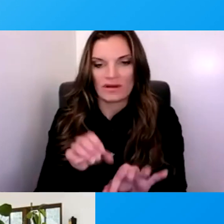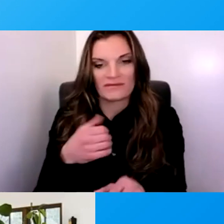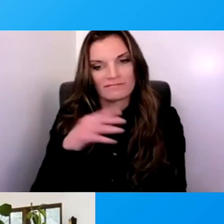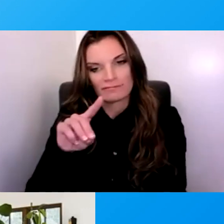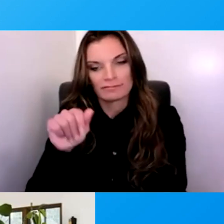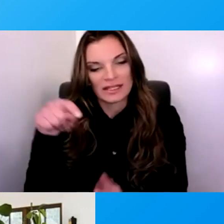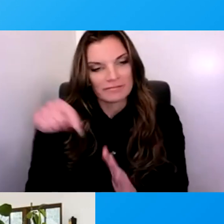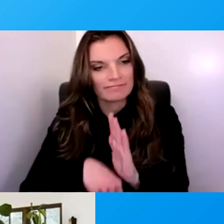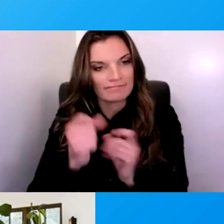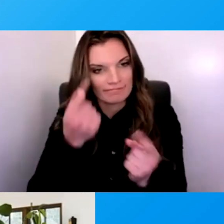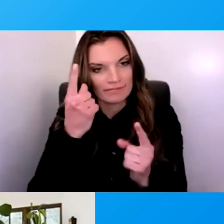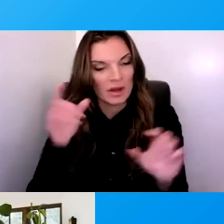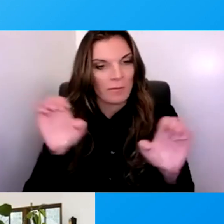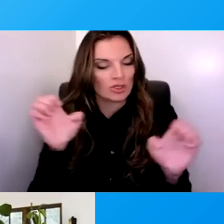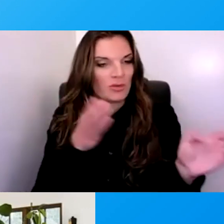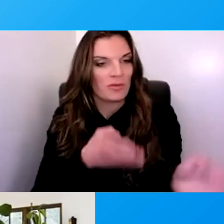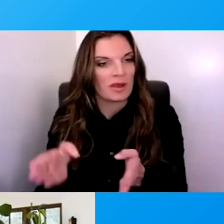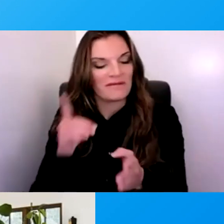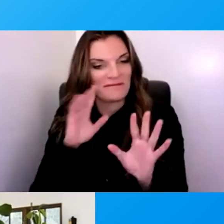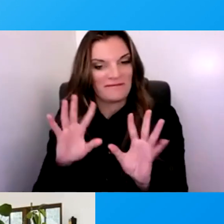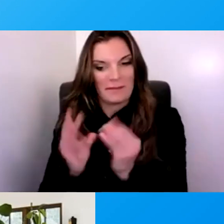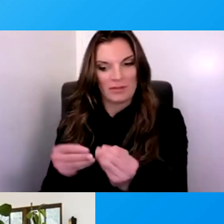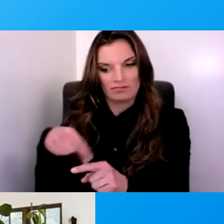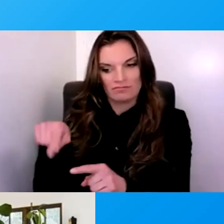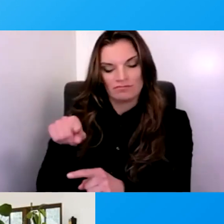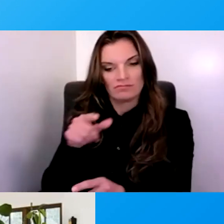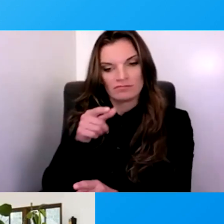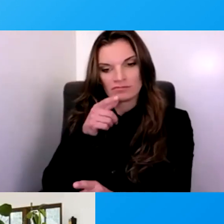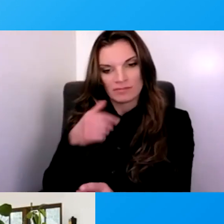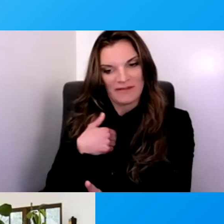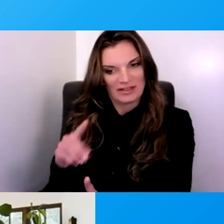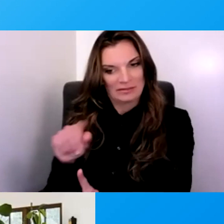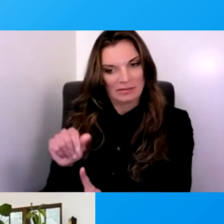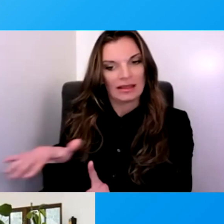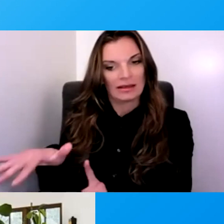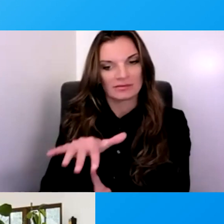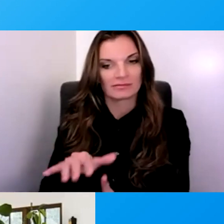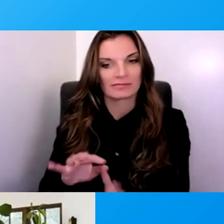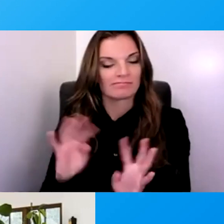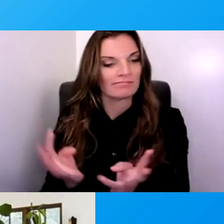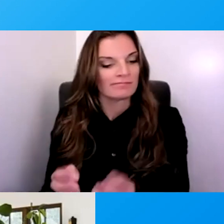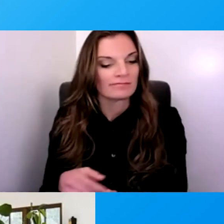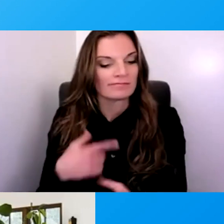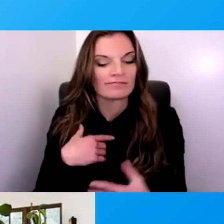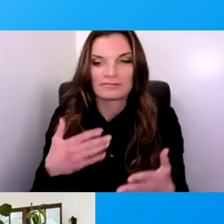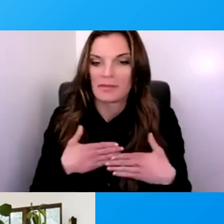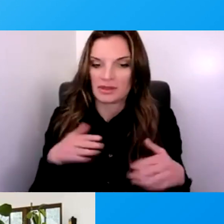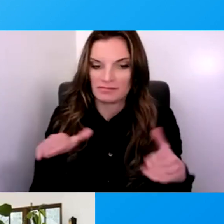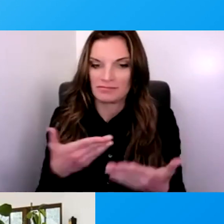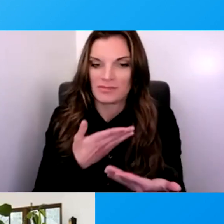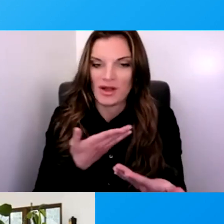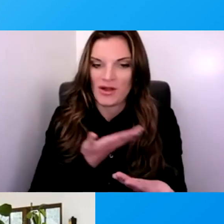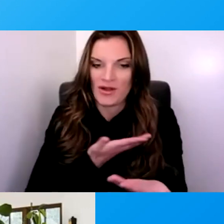emergency preparedness for families with disabilities. I'm happy to introduce our